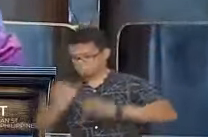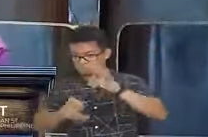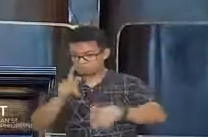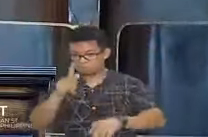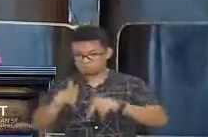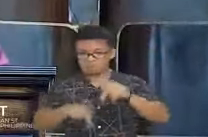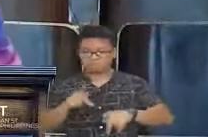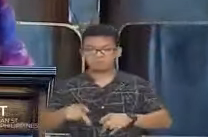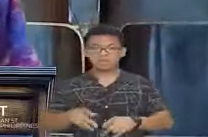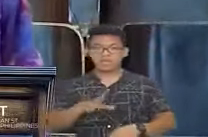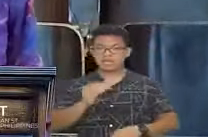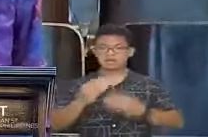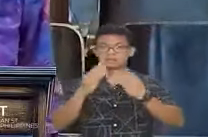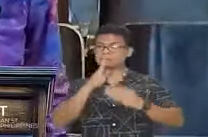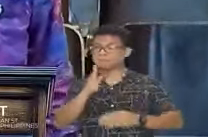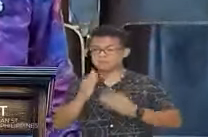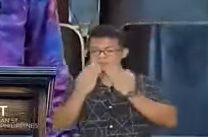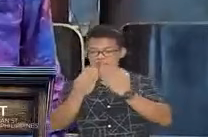gwapo.